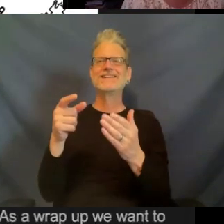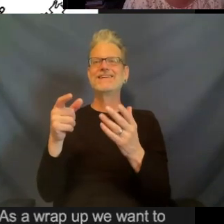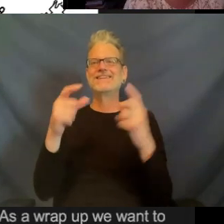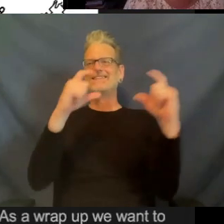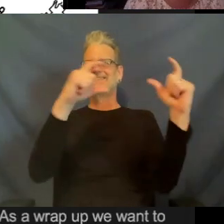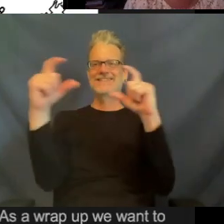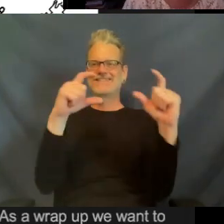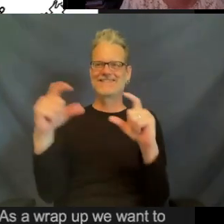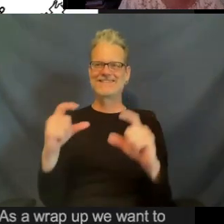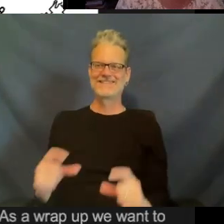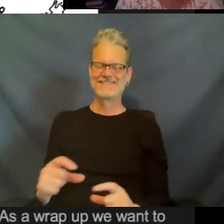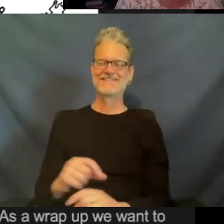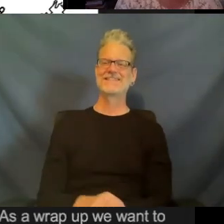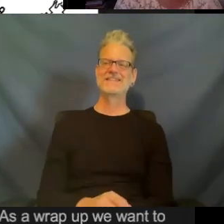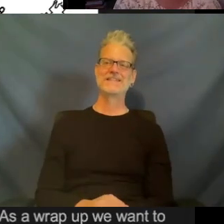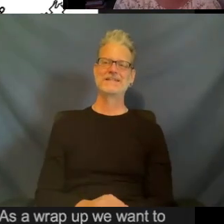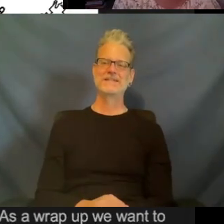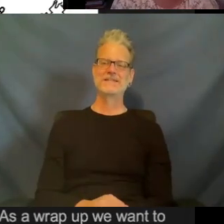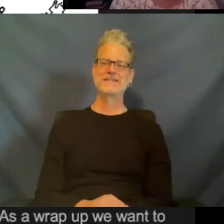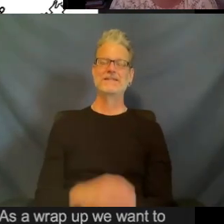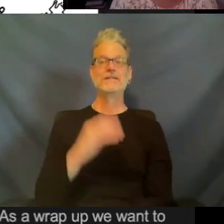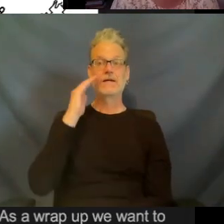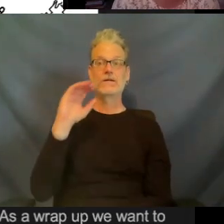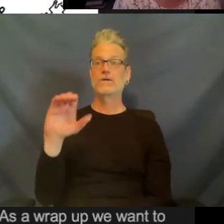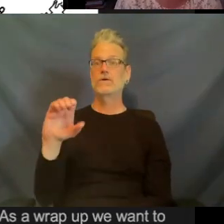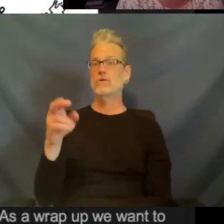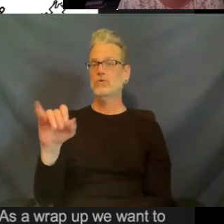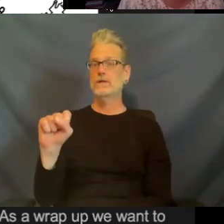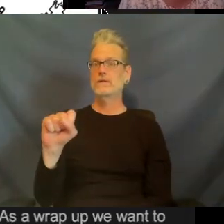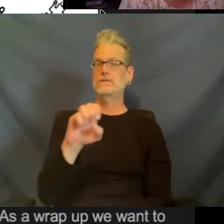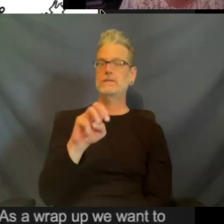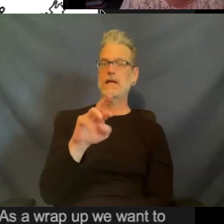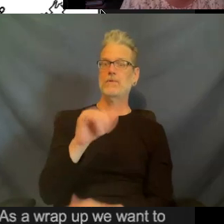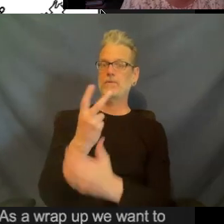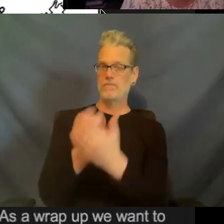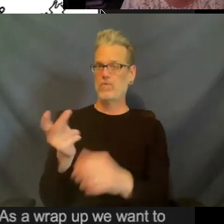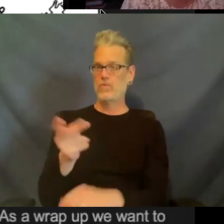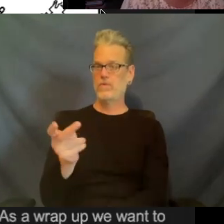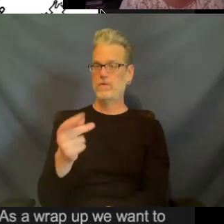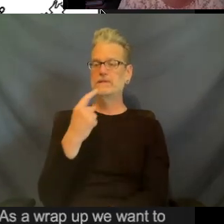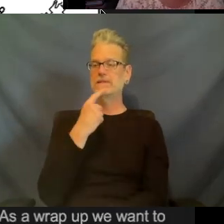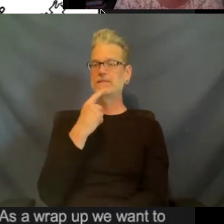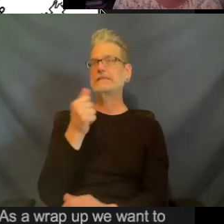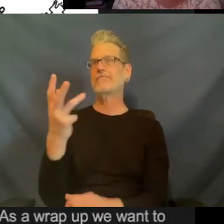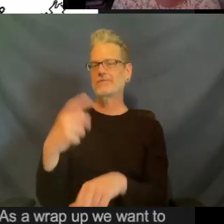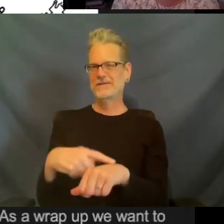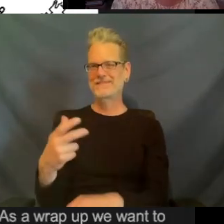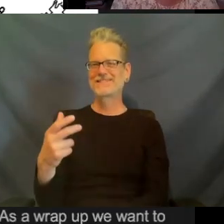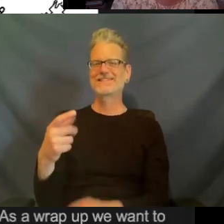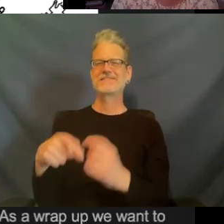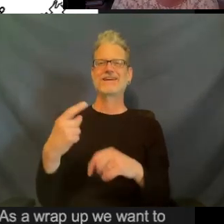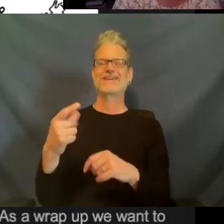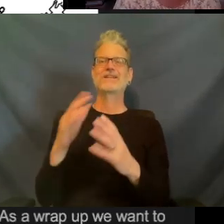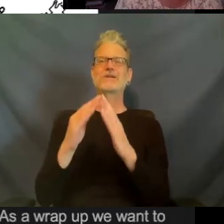many new ones. I know Chris and Emery have mentioned numerous times about the